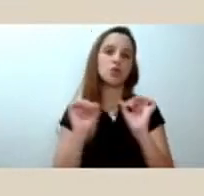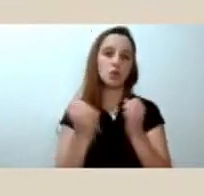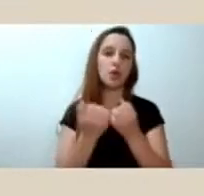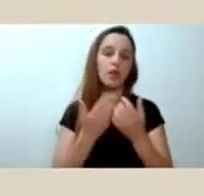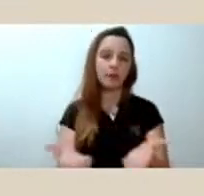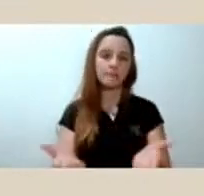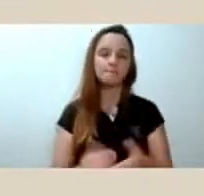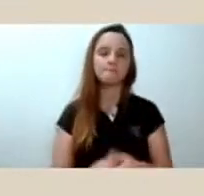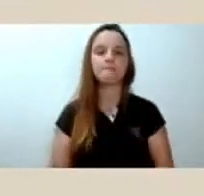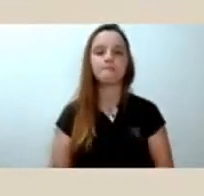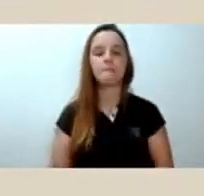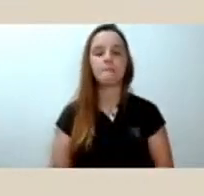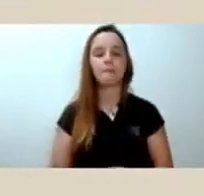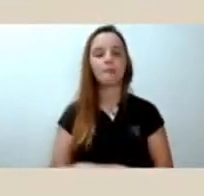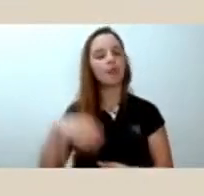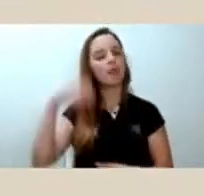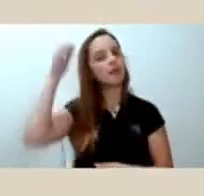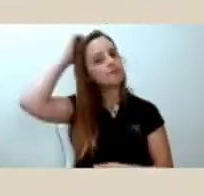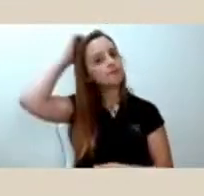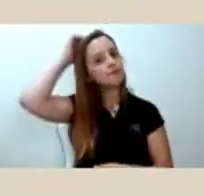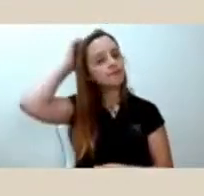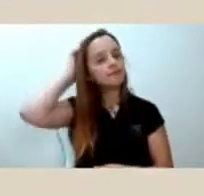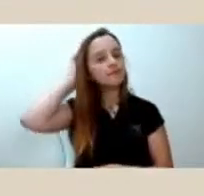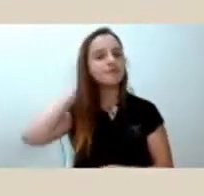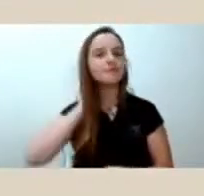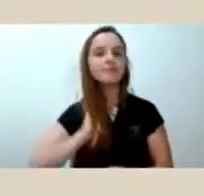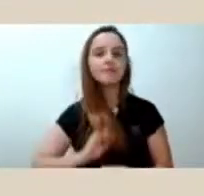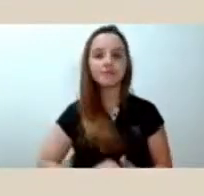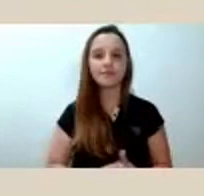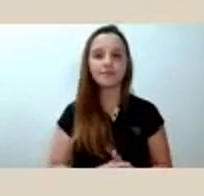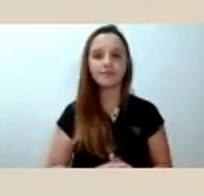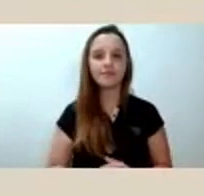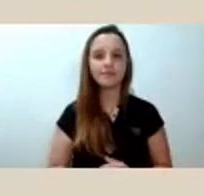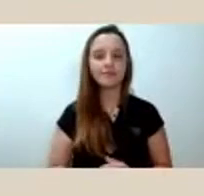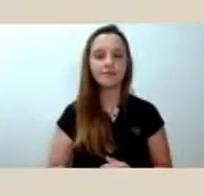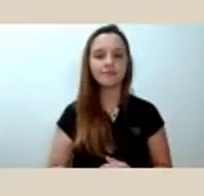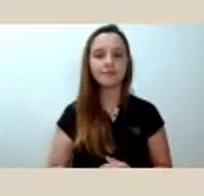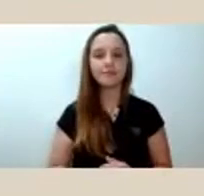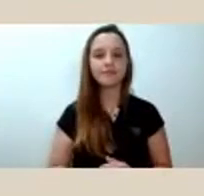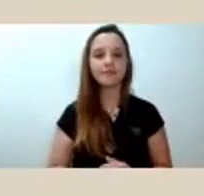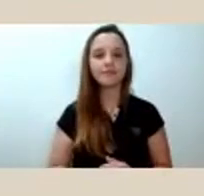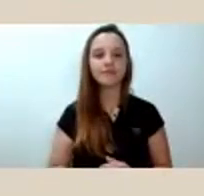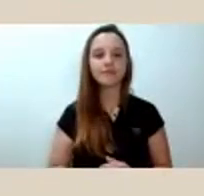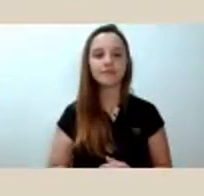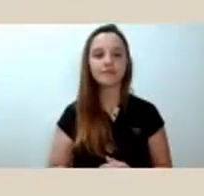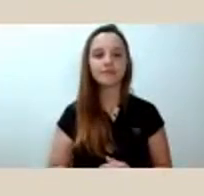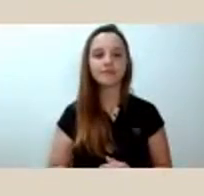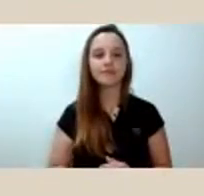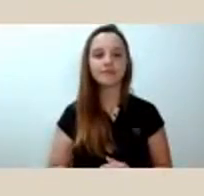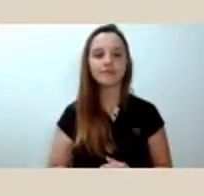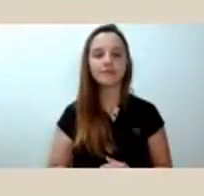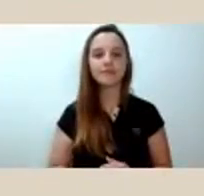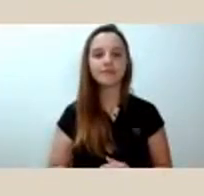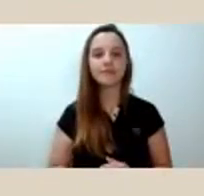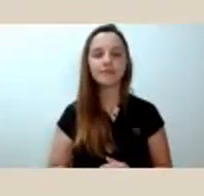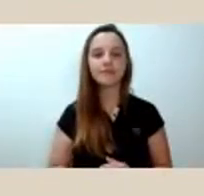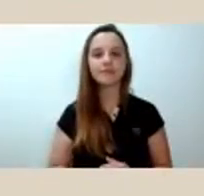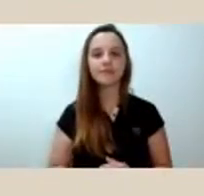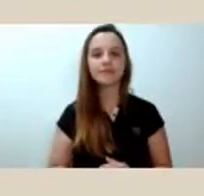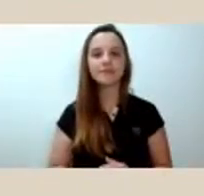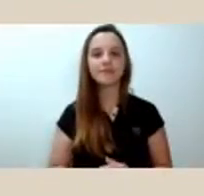Yeah. Ricardo, Thank you very much, Regan. So Yeah. Ricardo, Can I jump in? Megan, yeah, hello again.